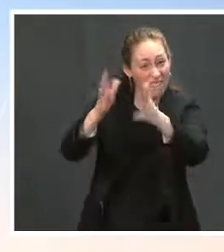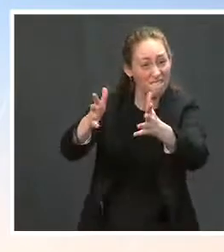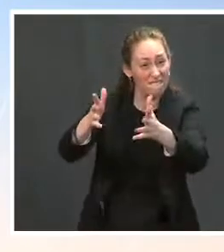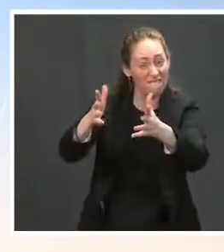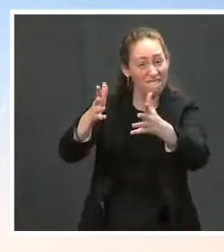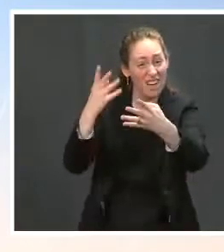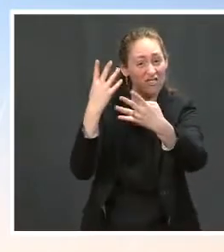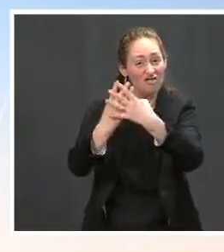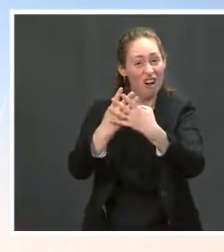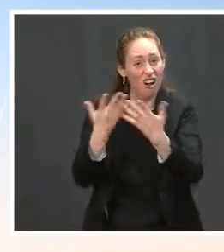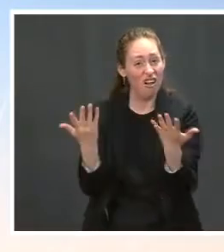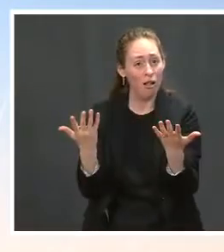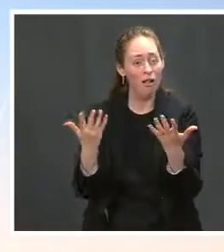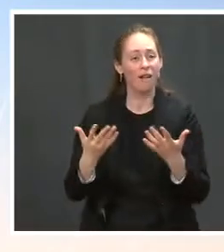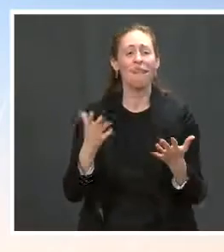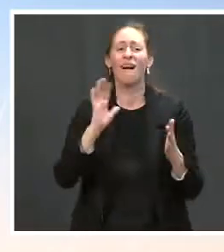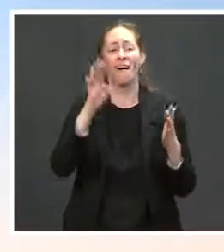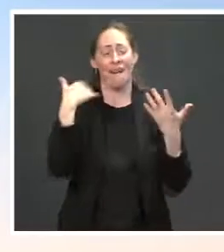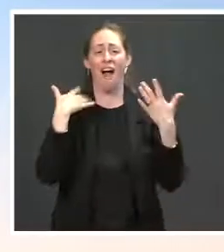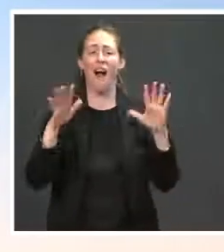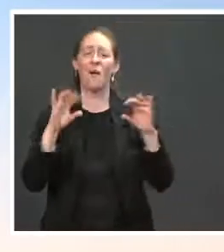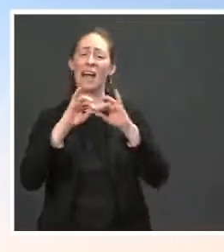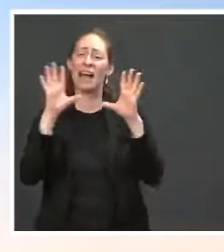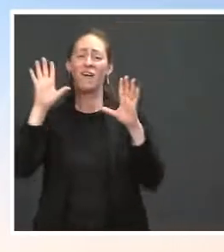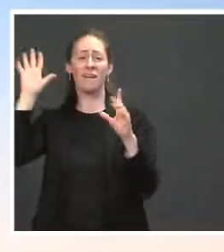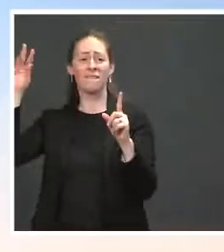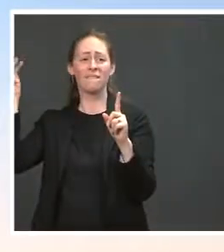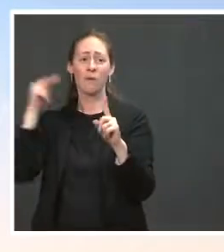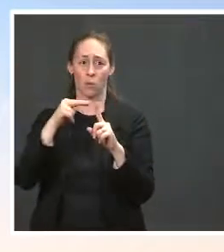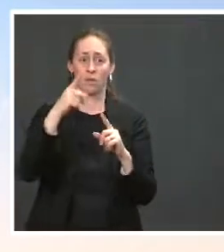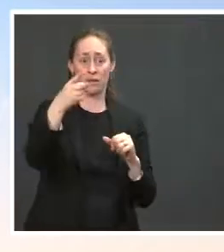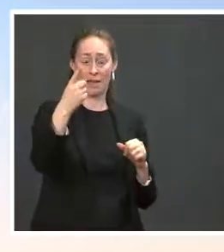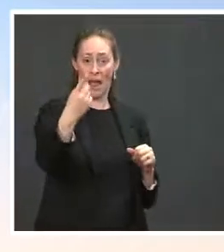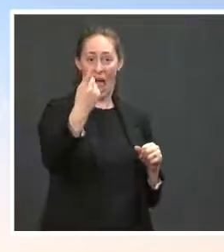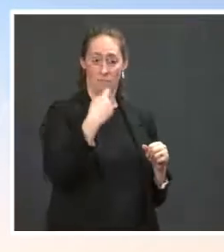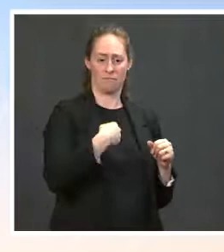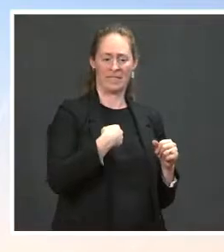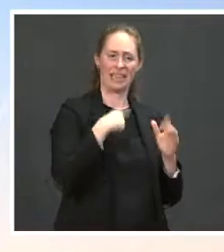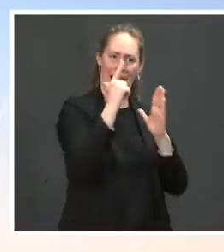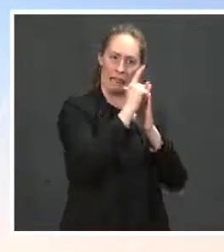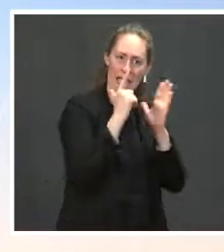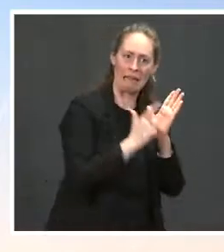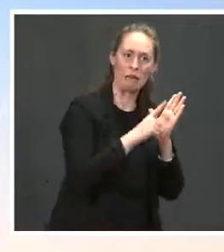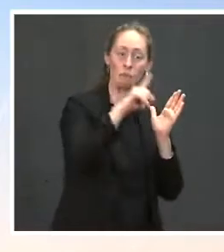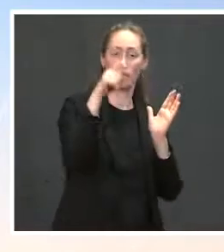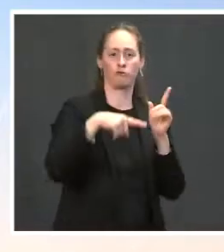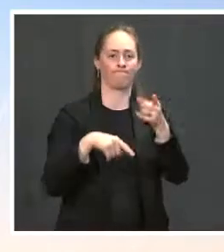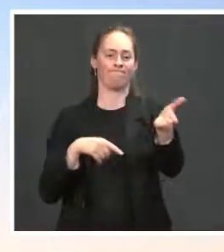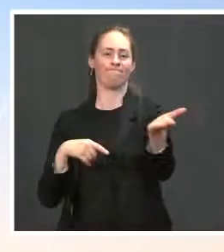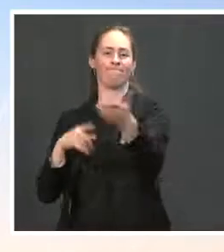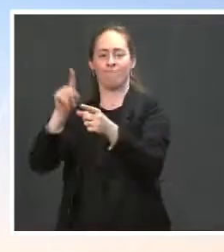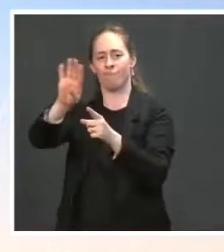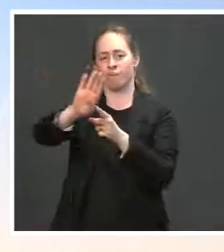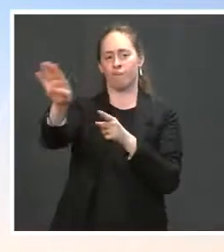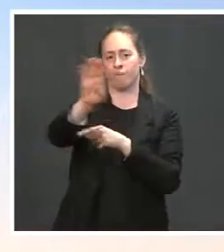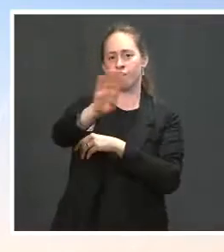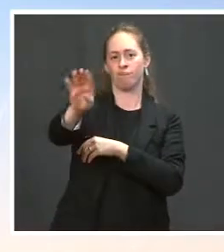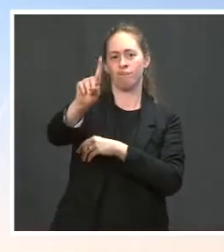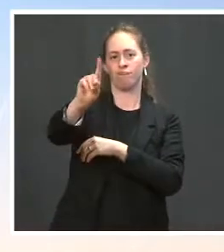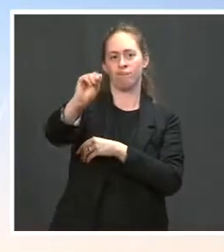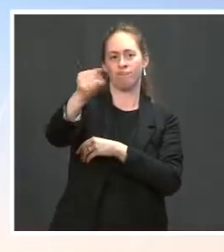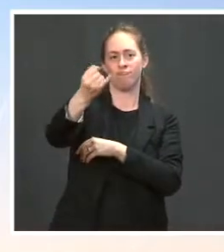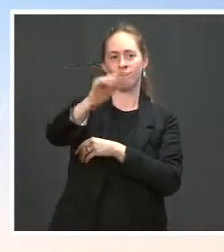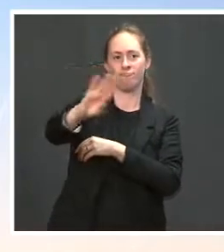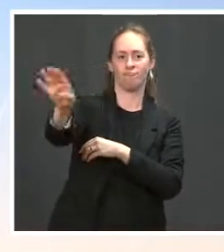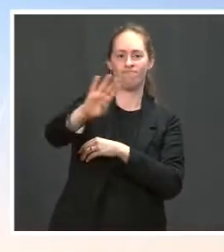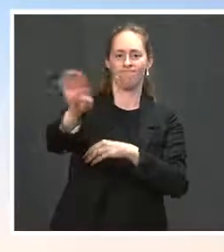very clearly what the president's position is. What you're asking me is a legal question. I'd point you to the Department of Justice, and if there's anything more we can provide from here, I'm happy to provide it.